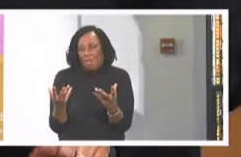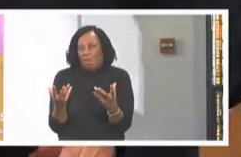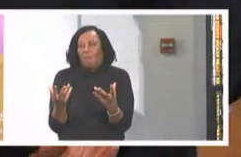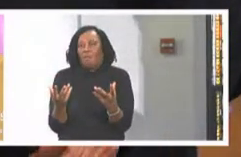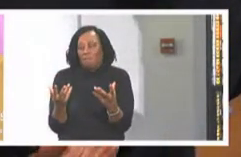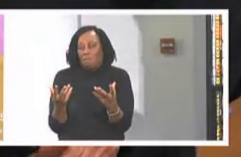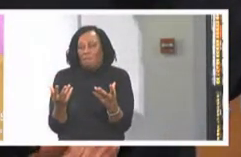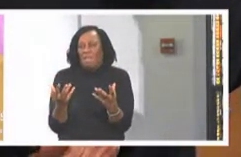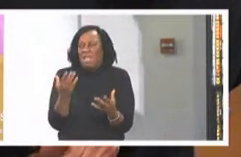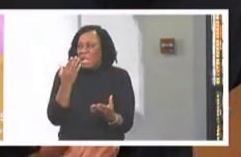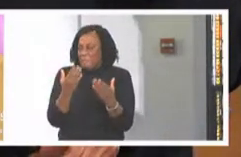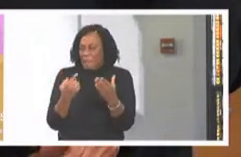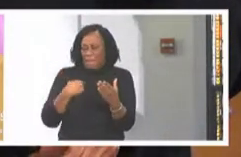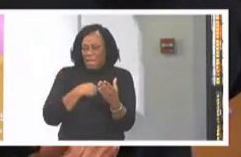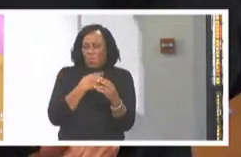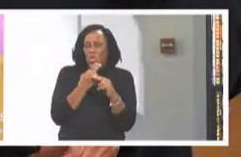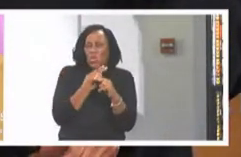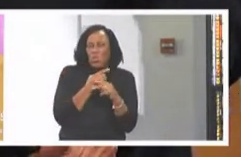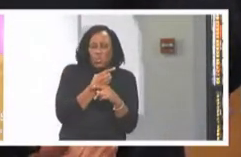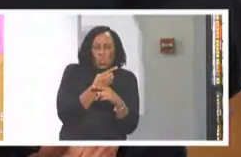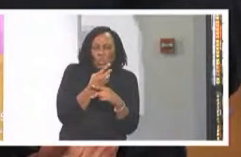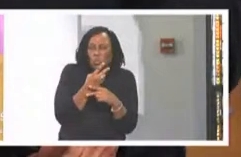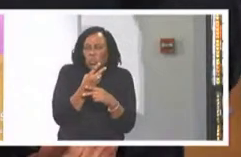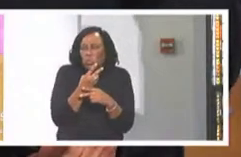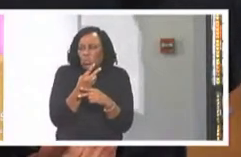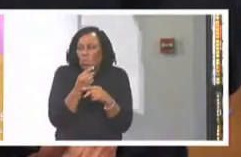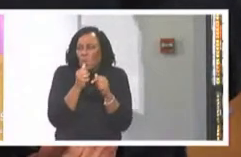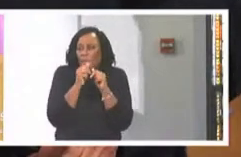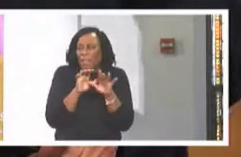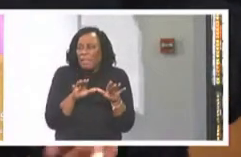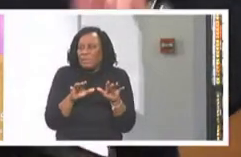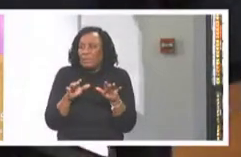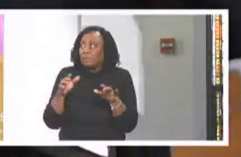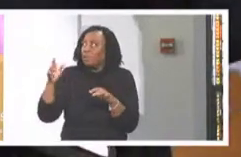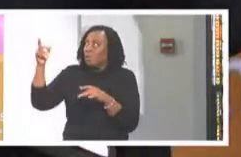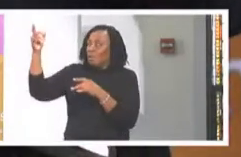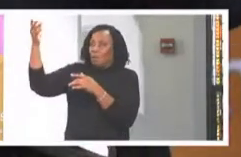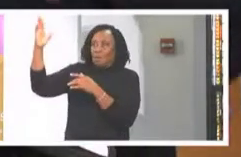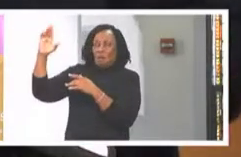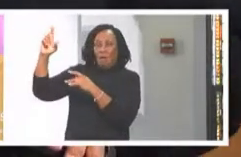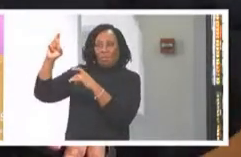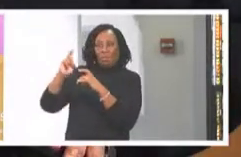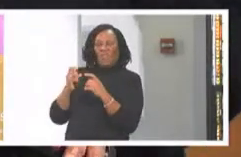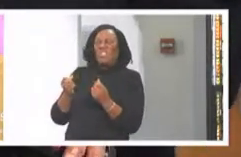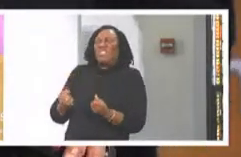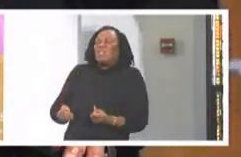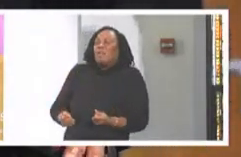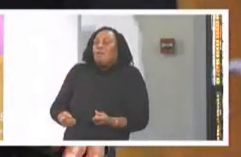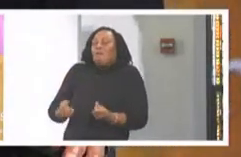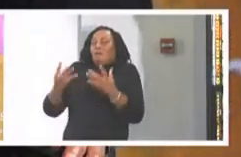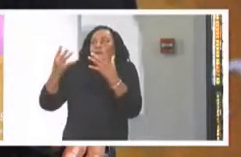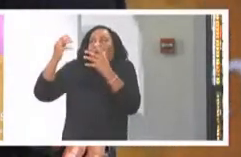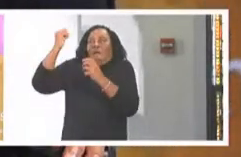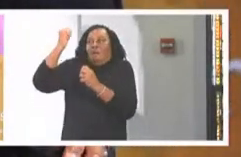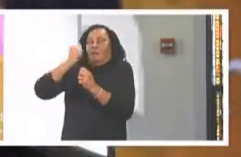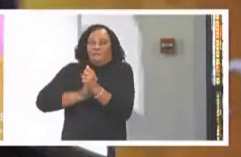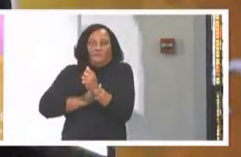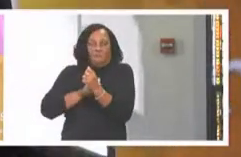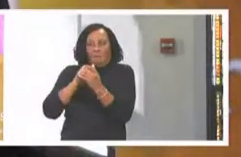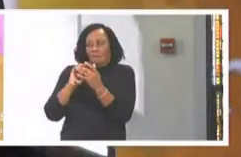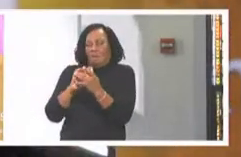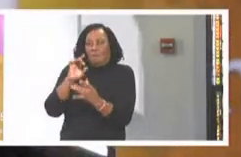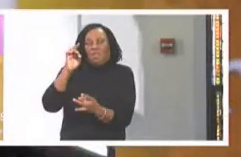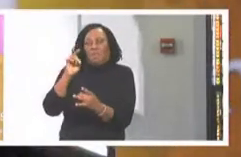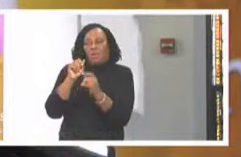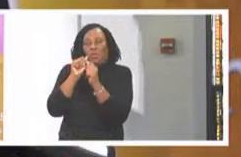used 2 out of 20. God said, no, I want you to use the blessings that I've given you. I want you to be that